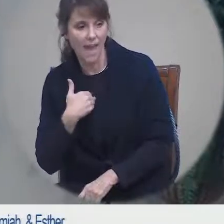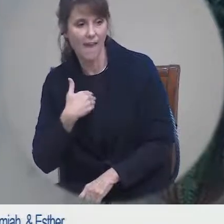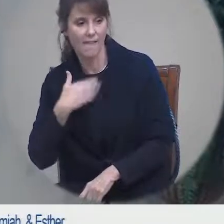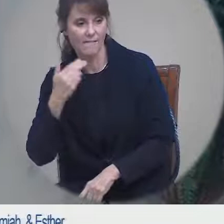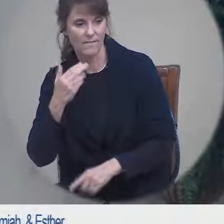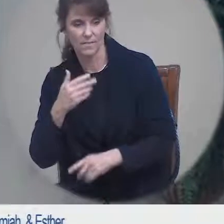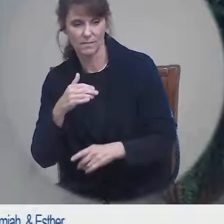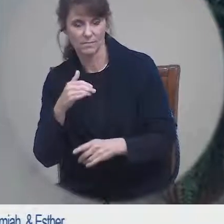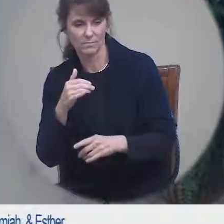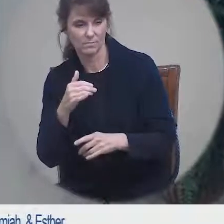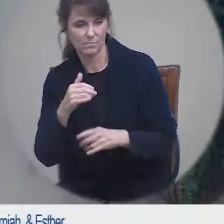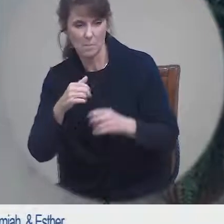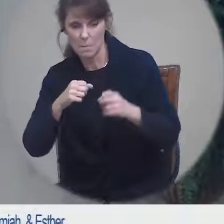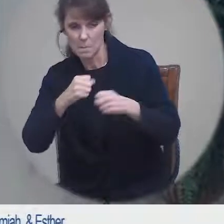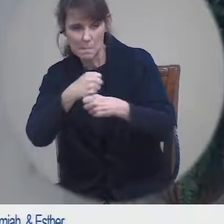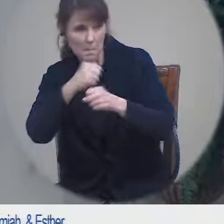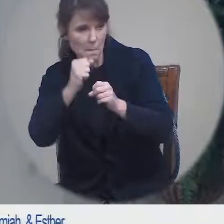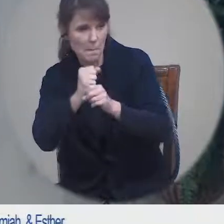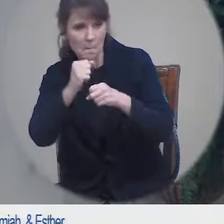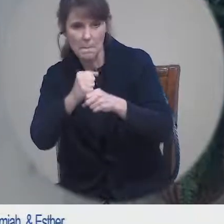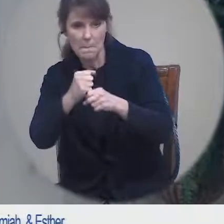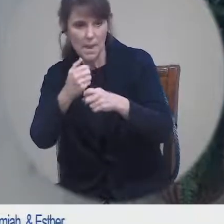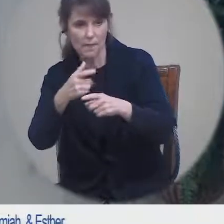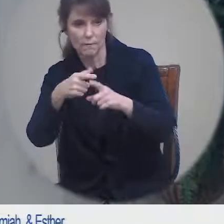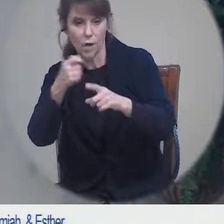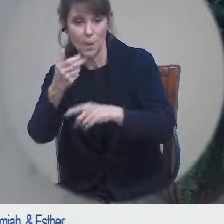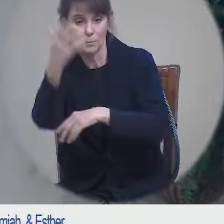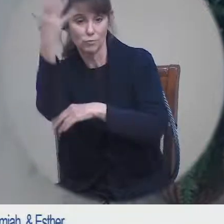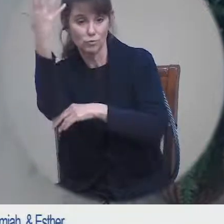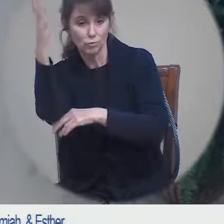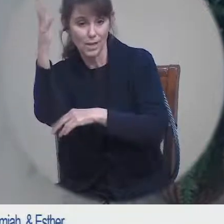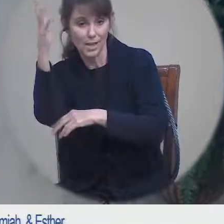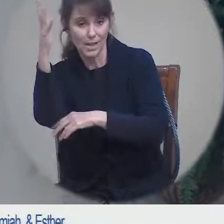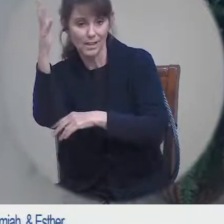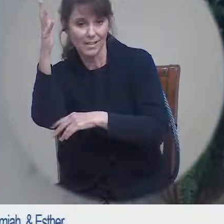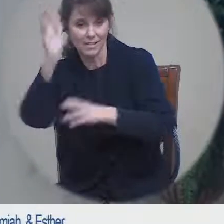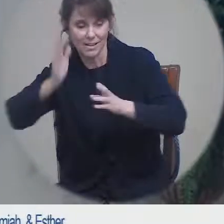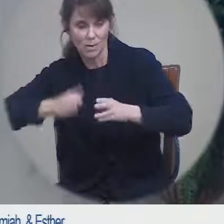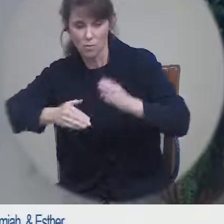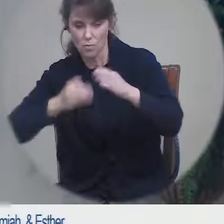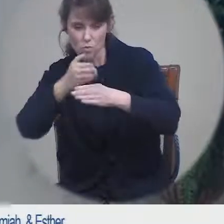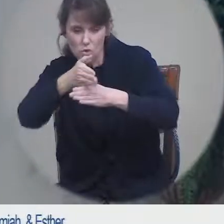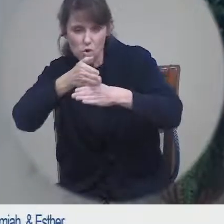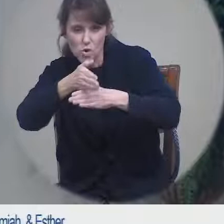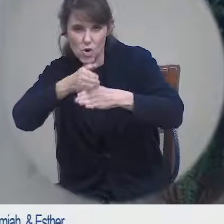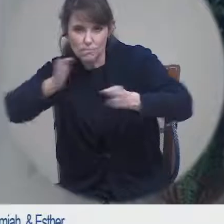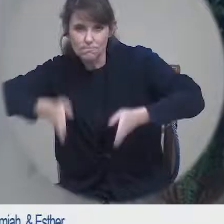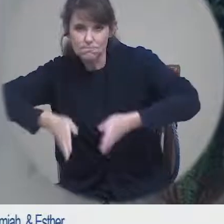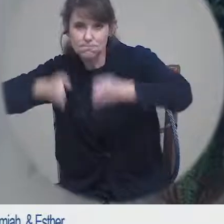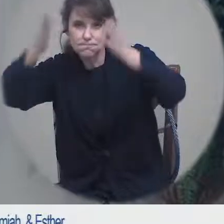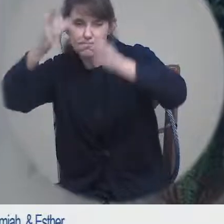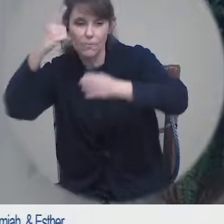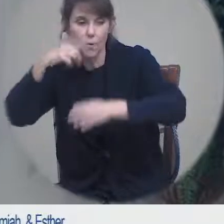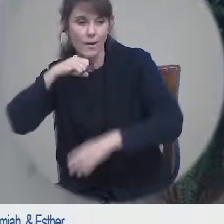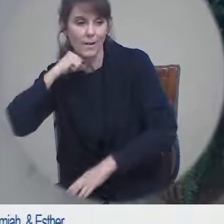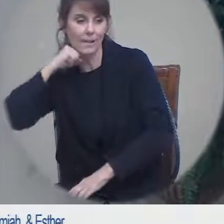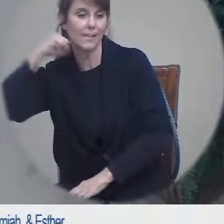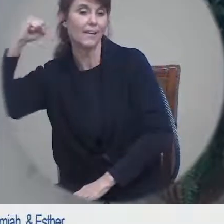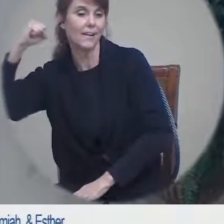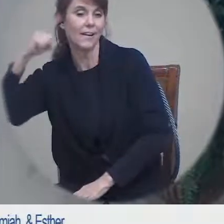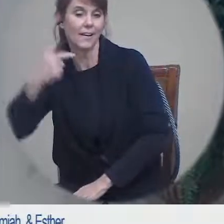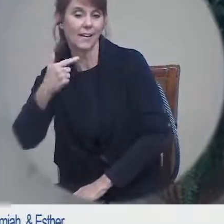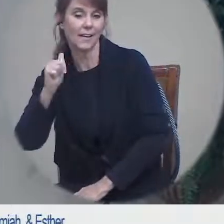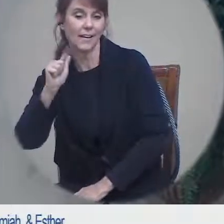cubits high made, and in the morning ask the king to have Mordecai hanged on it. Then go joyfully with the king to the